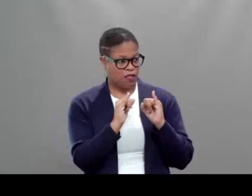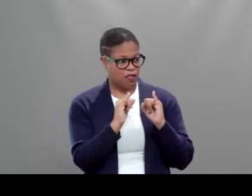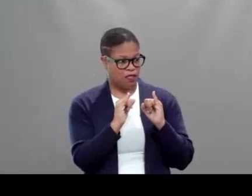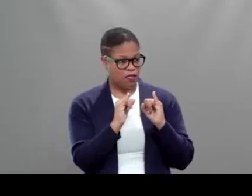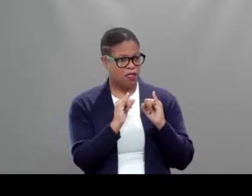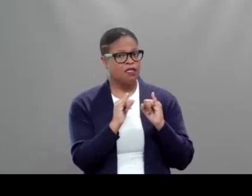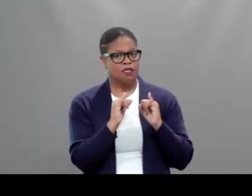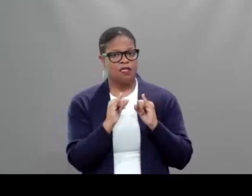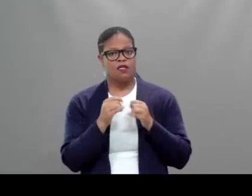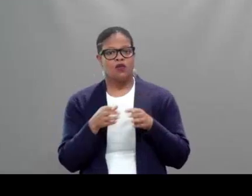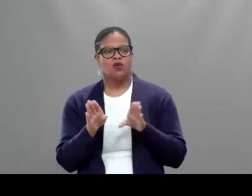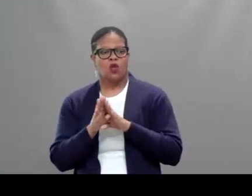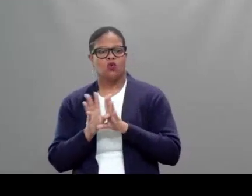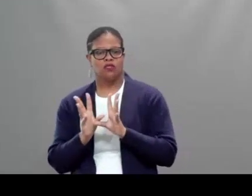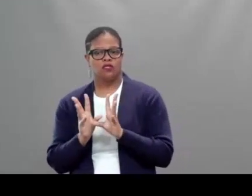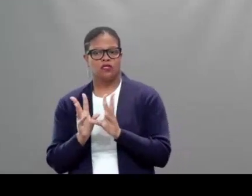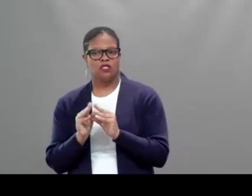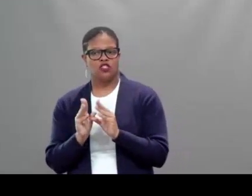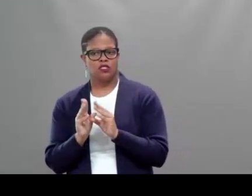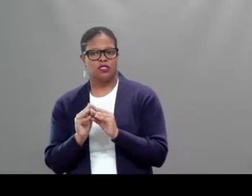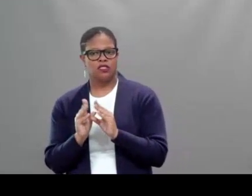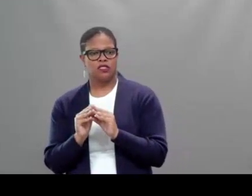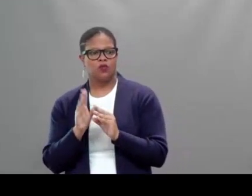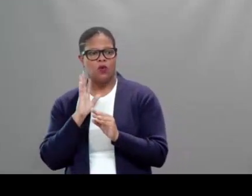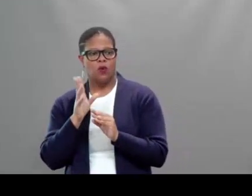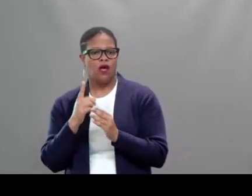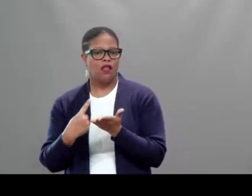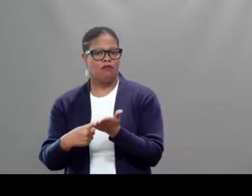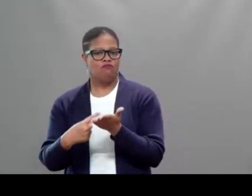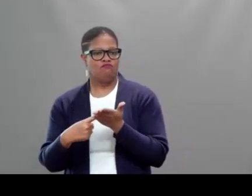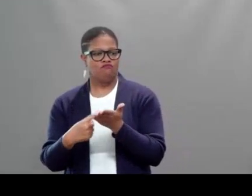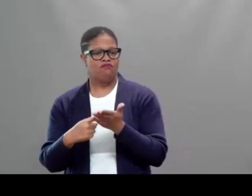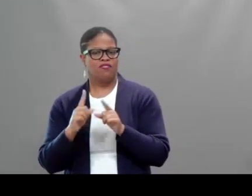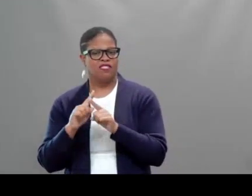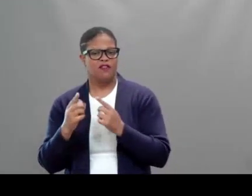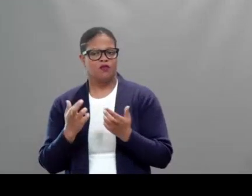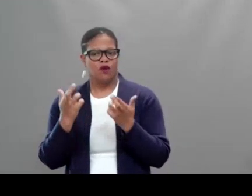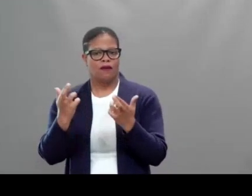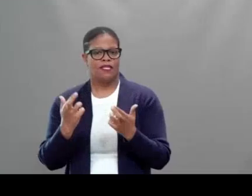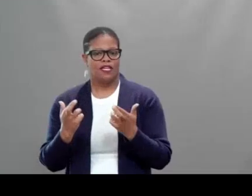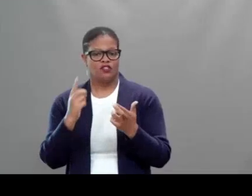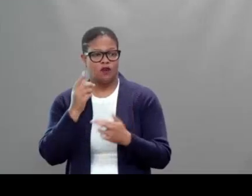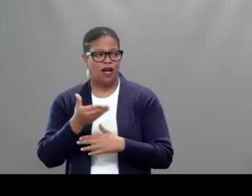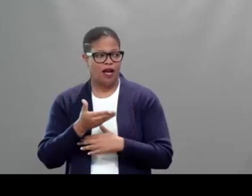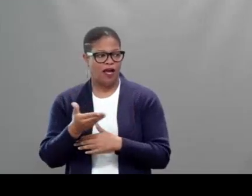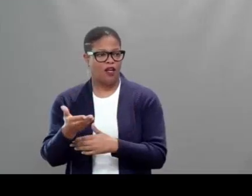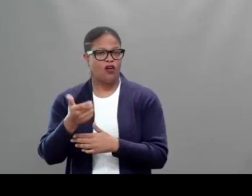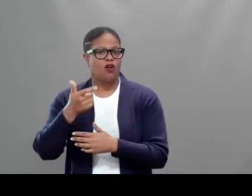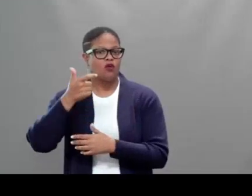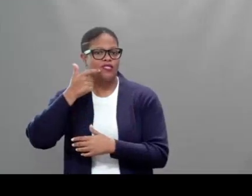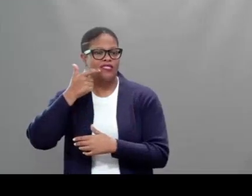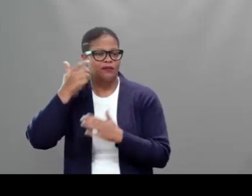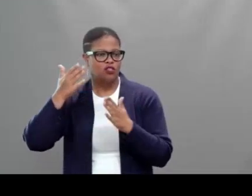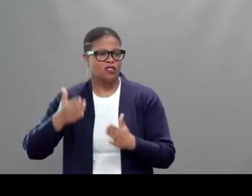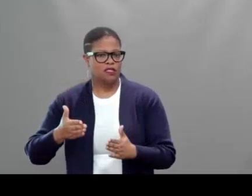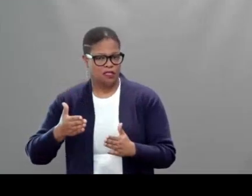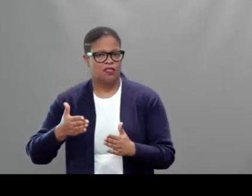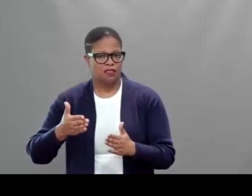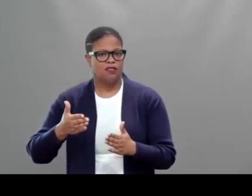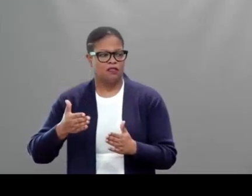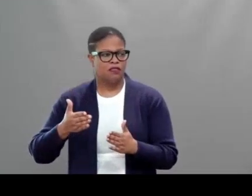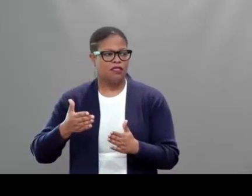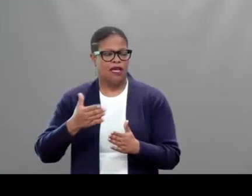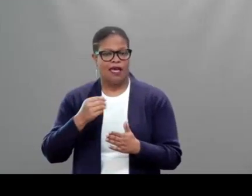in closed session, we'll review some recommendations for hiring a receptionist and